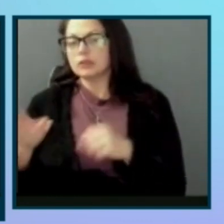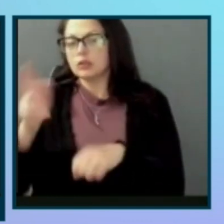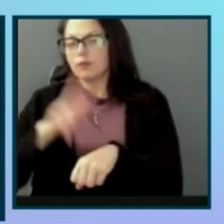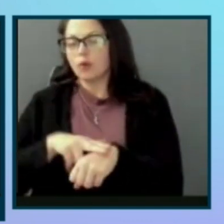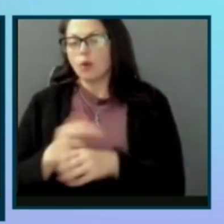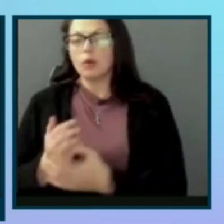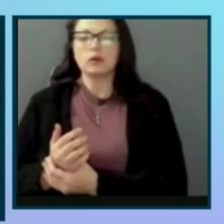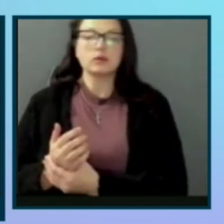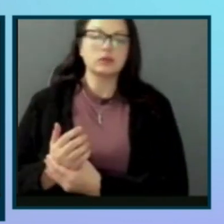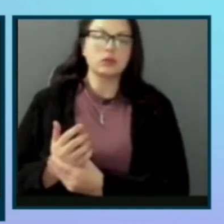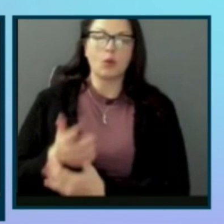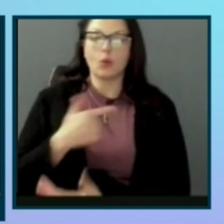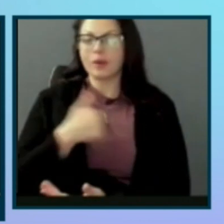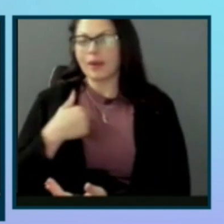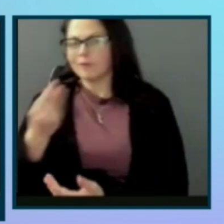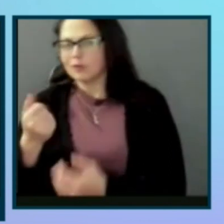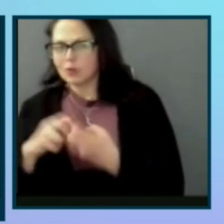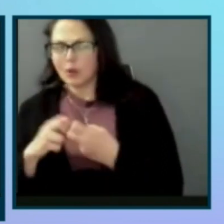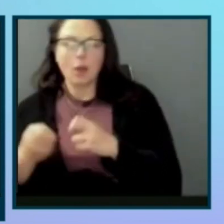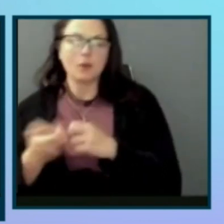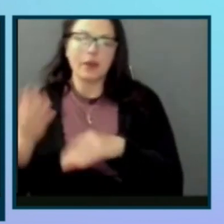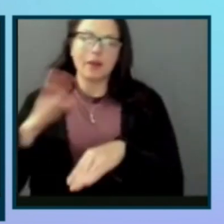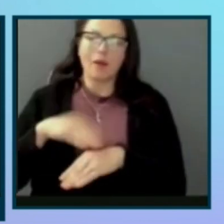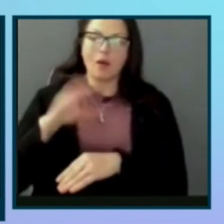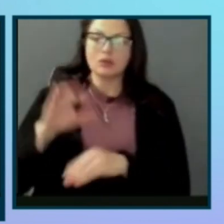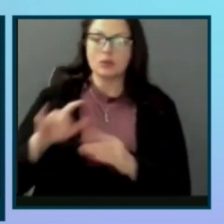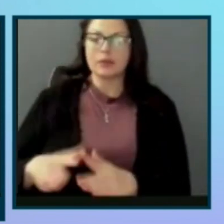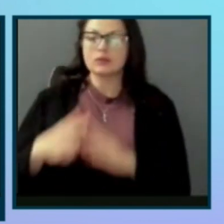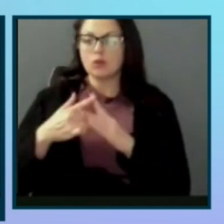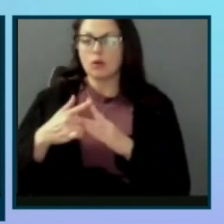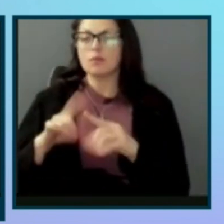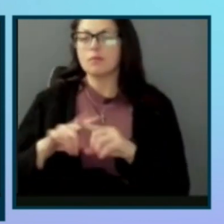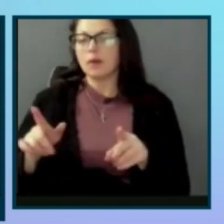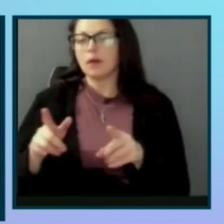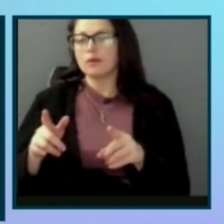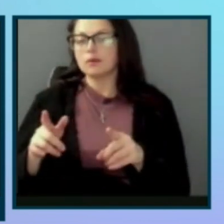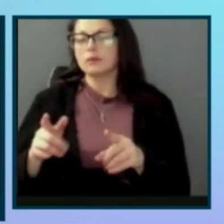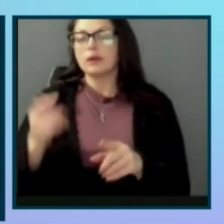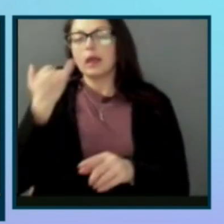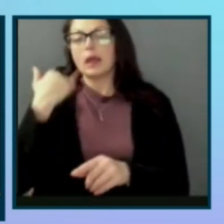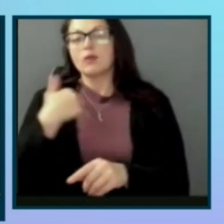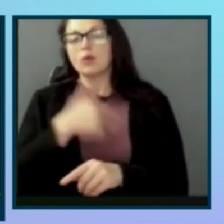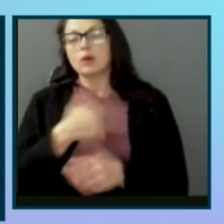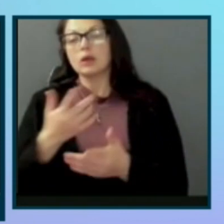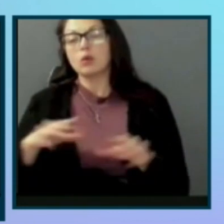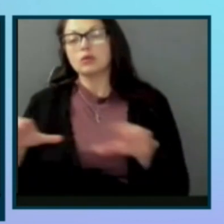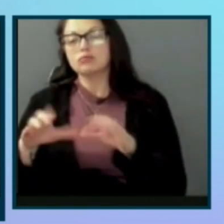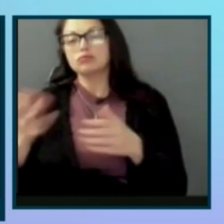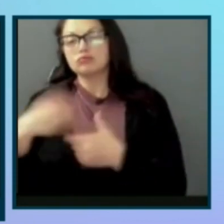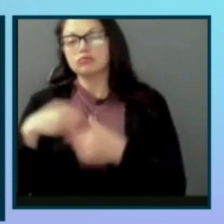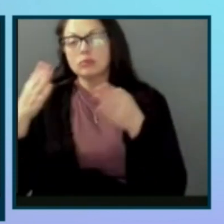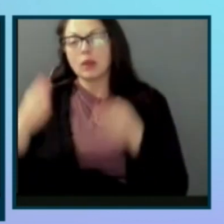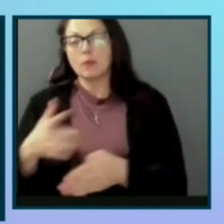a hiccup or two with just kind of getting on the Zoom and getting started. If we were to conduct it in person, we